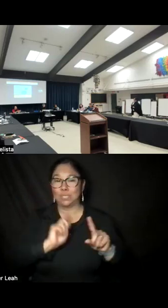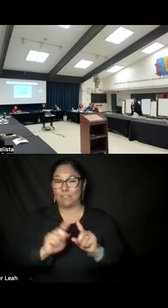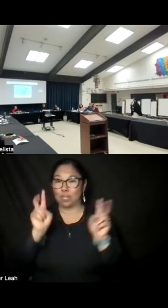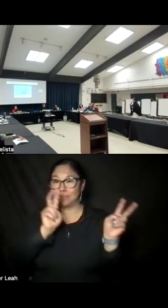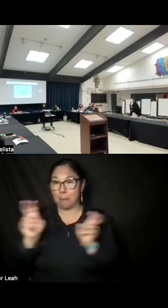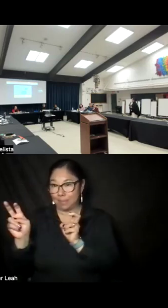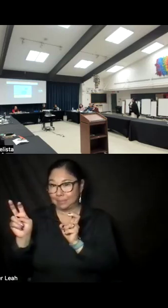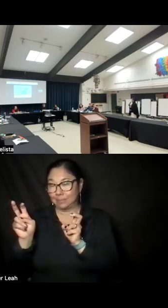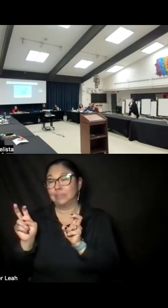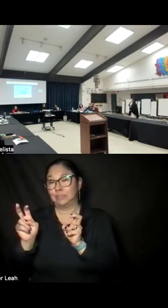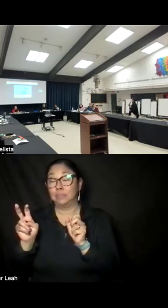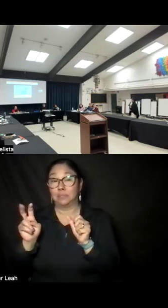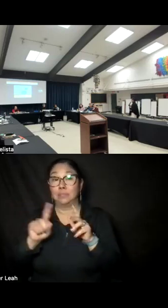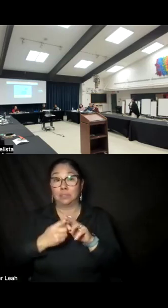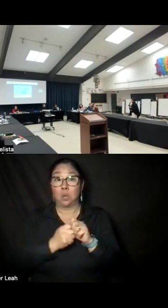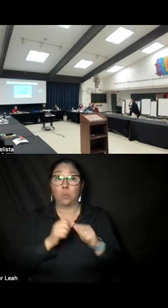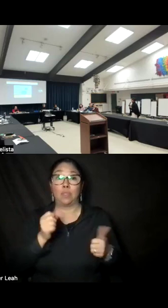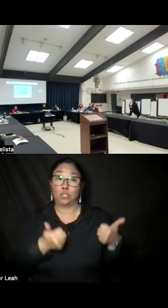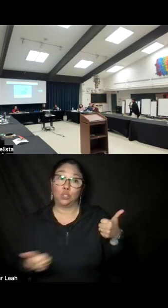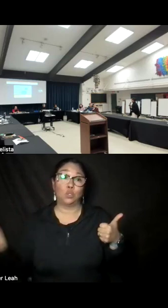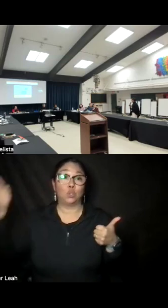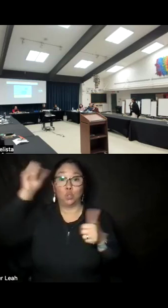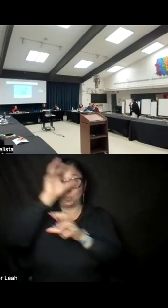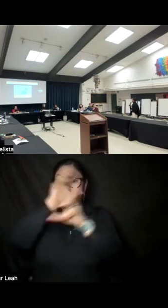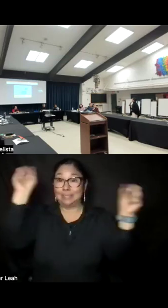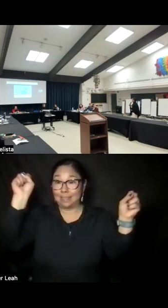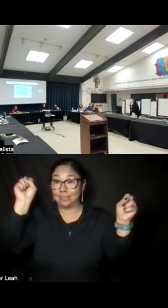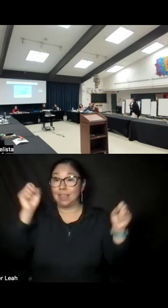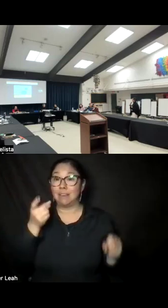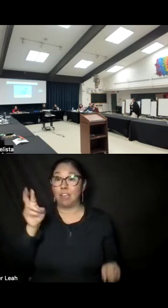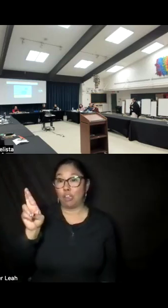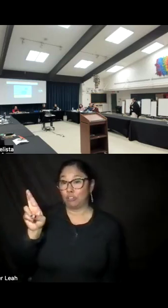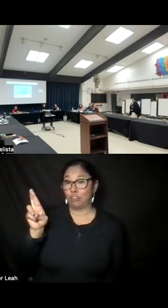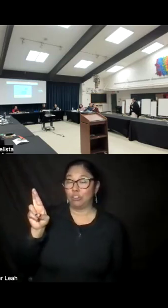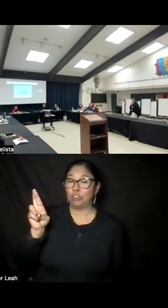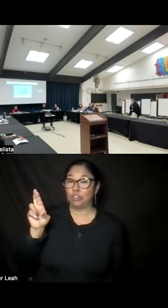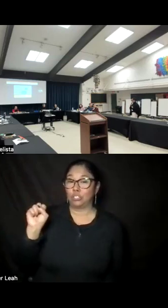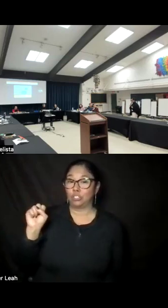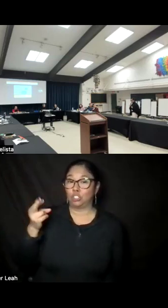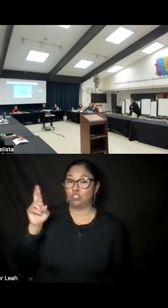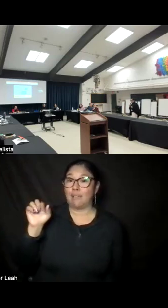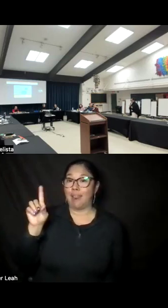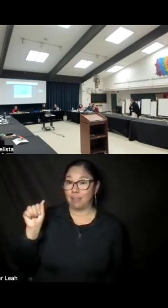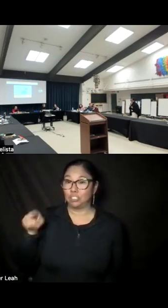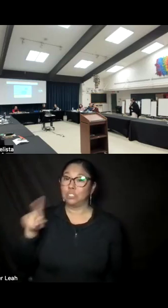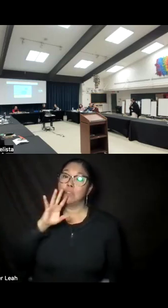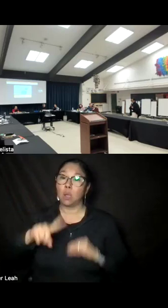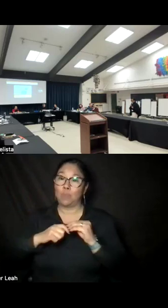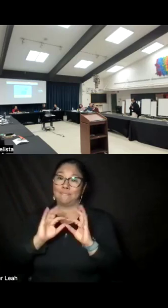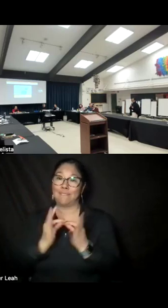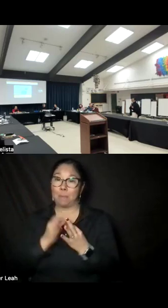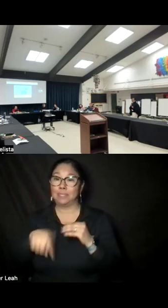We'll start out with Superintendent Dr. David Shreda. He'll be speaking to the families about Title